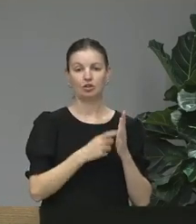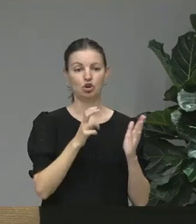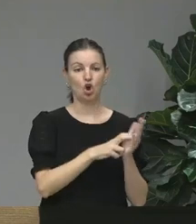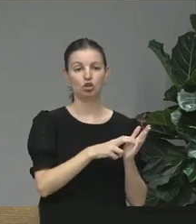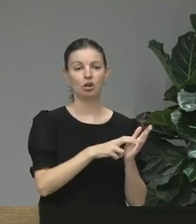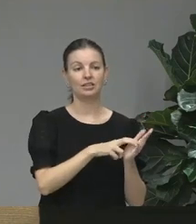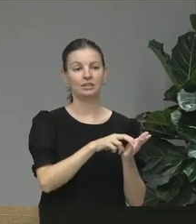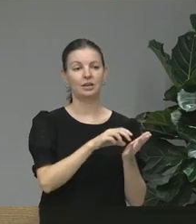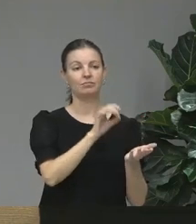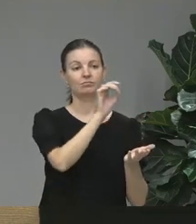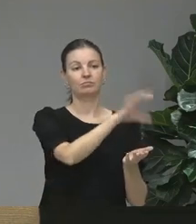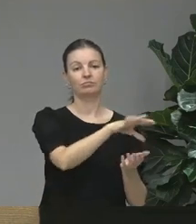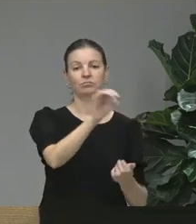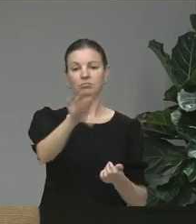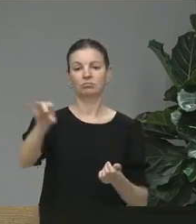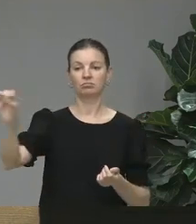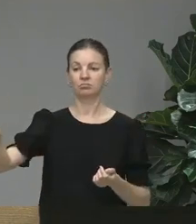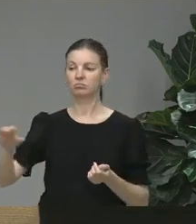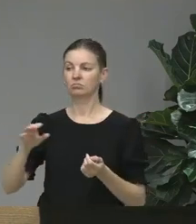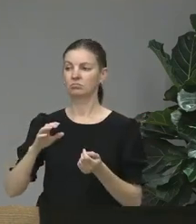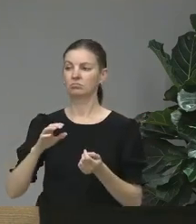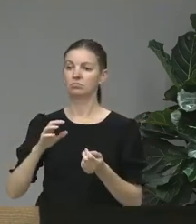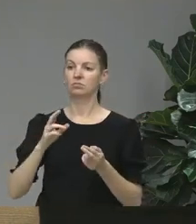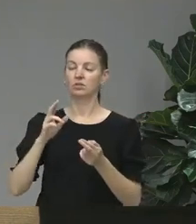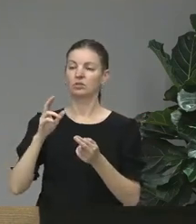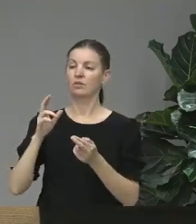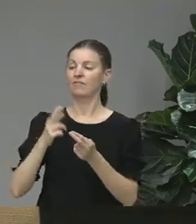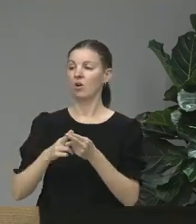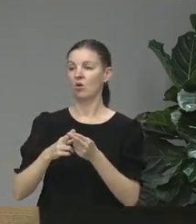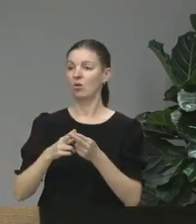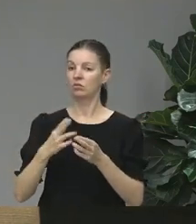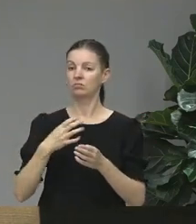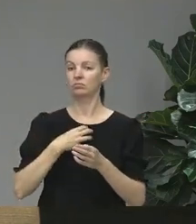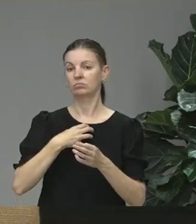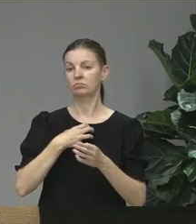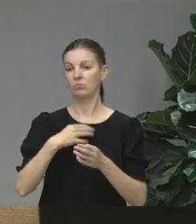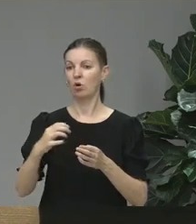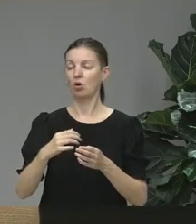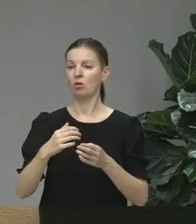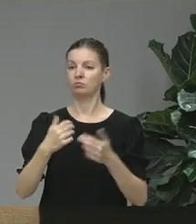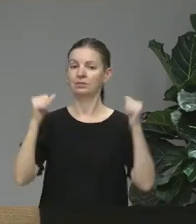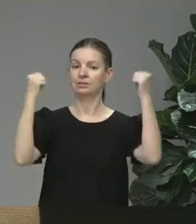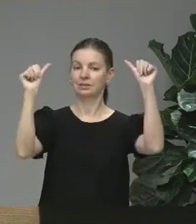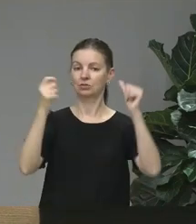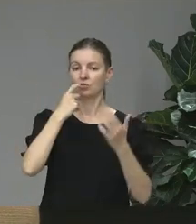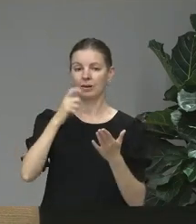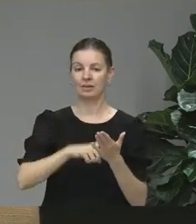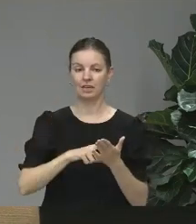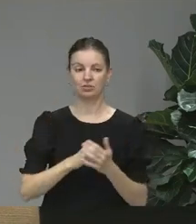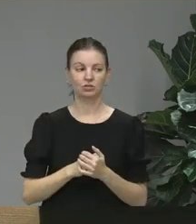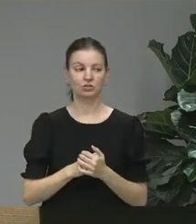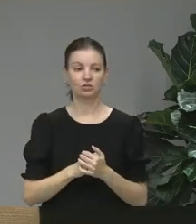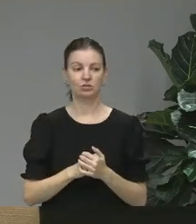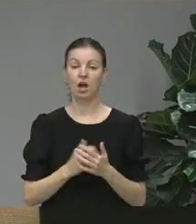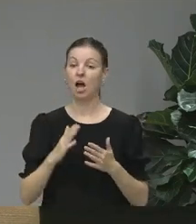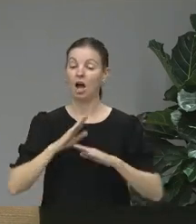of things into great workable recommendations. And I'm satisfied that the